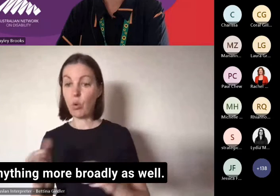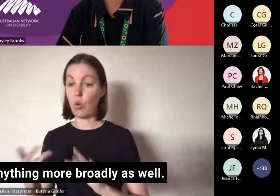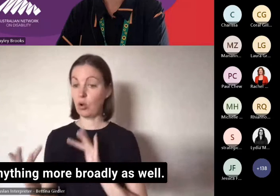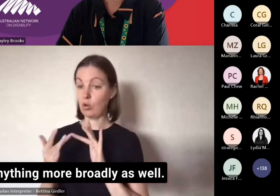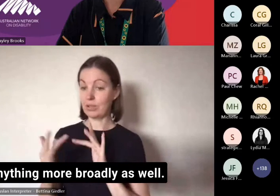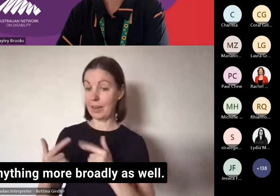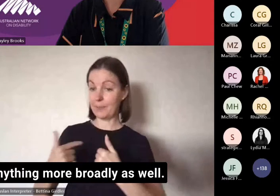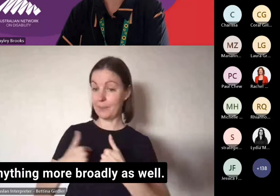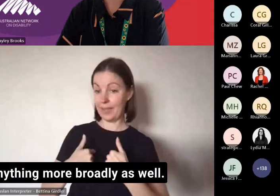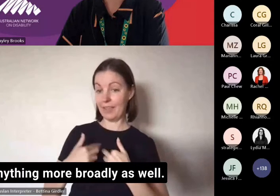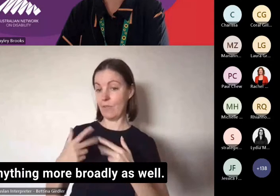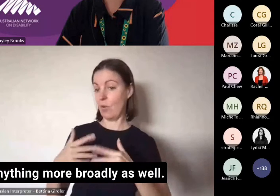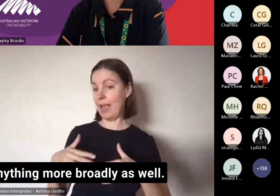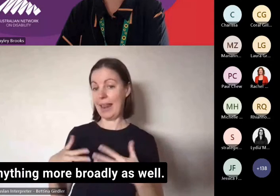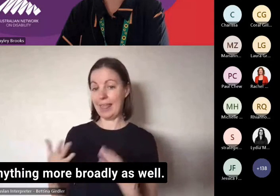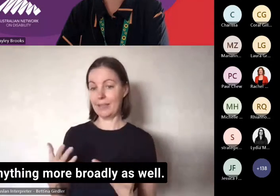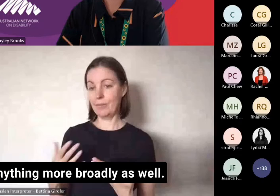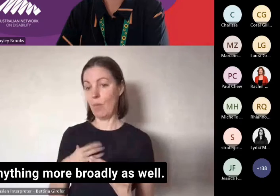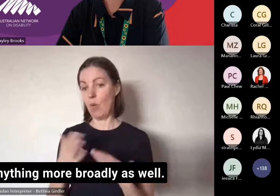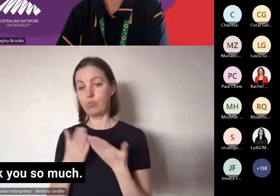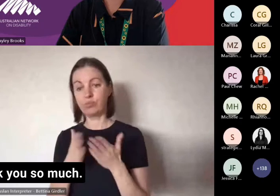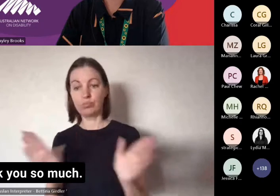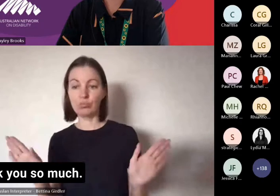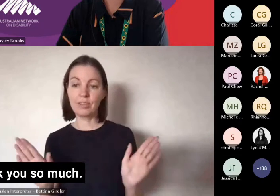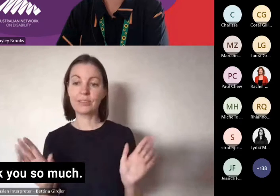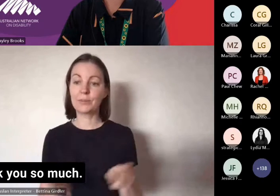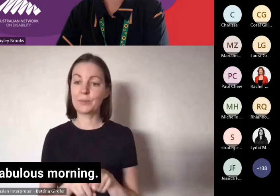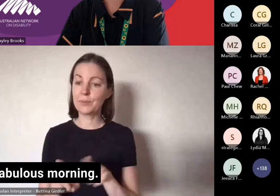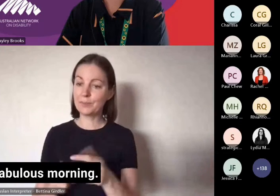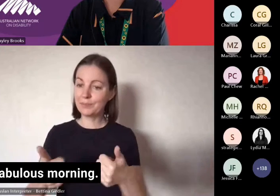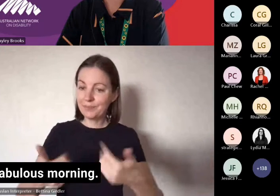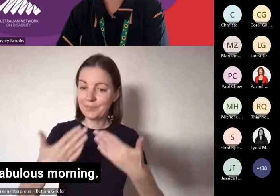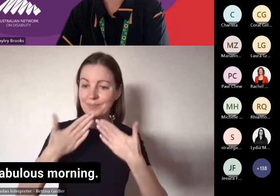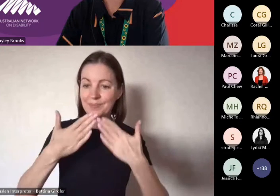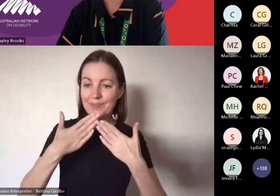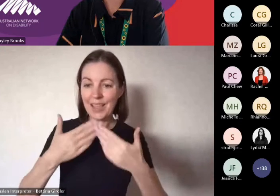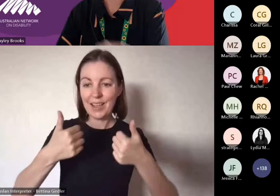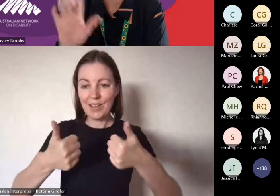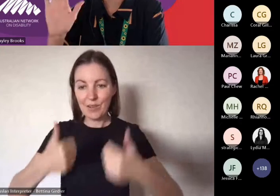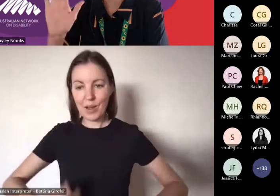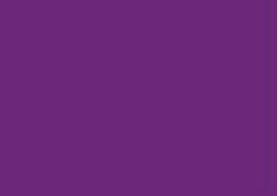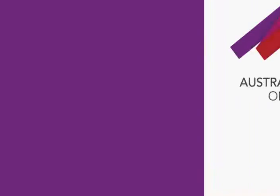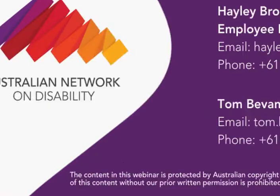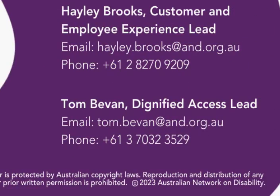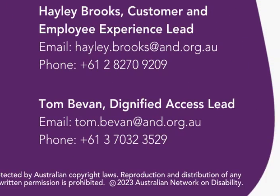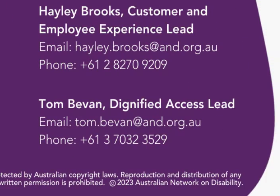Emma, for anything more broadly as well. Thank you so much. Have a fabulous morning.